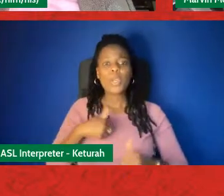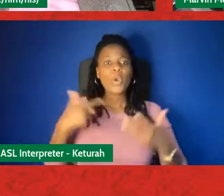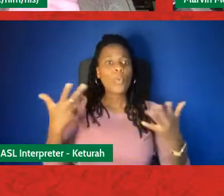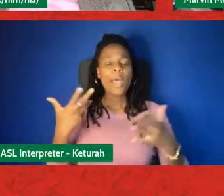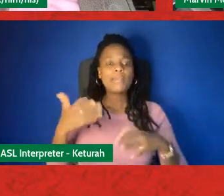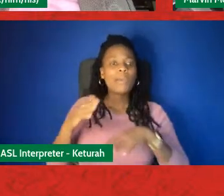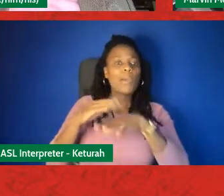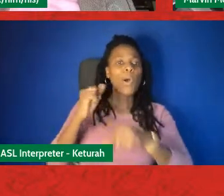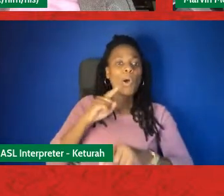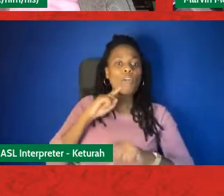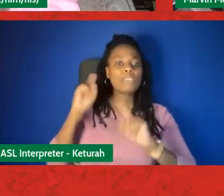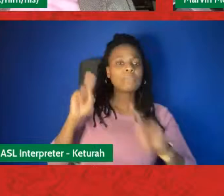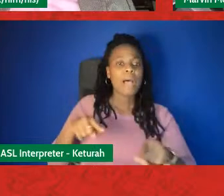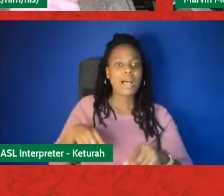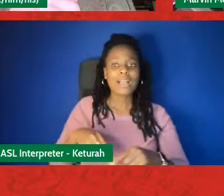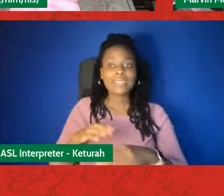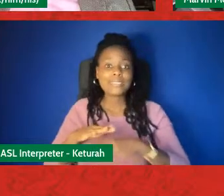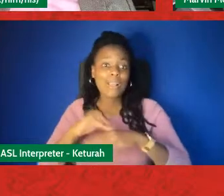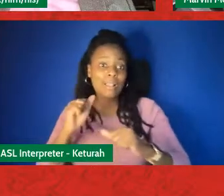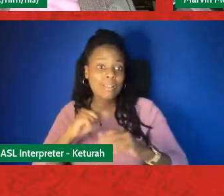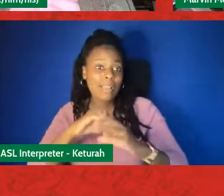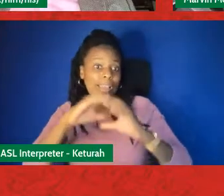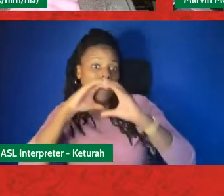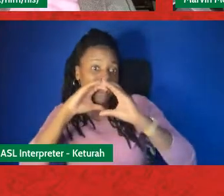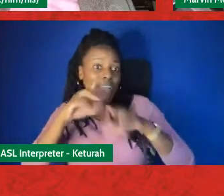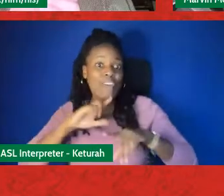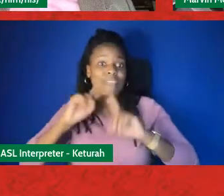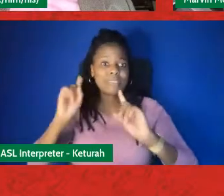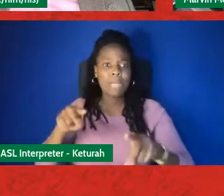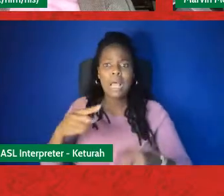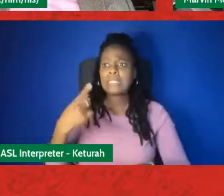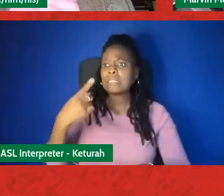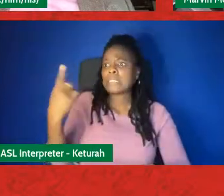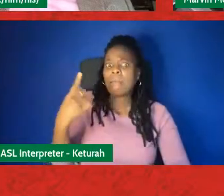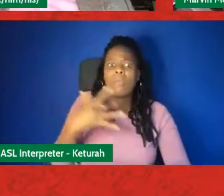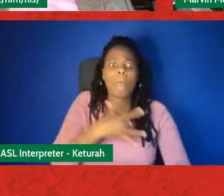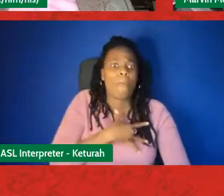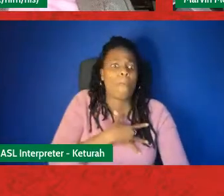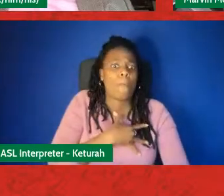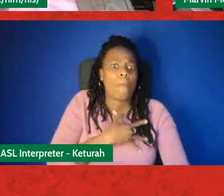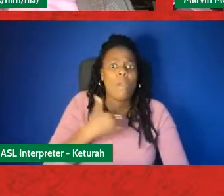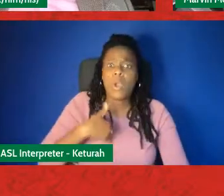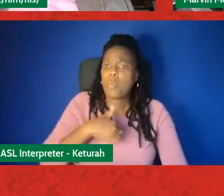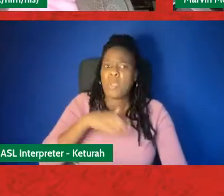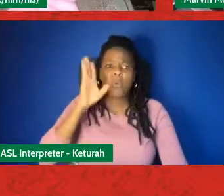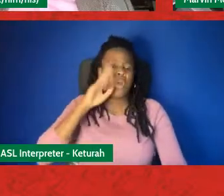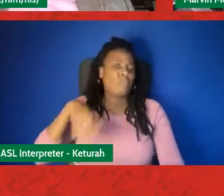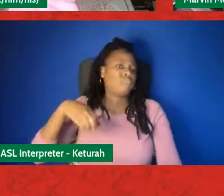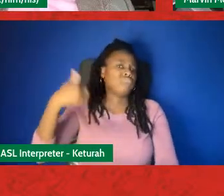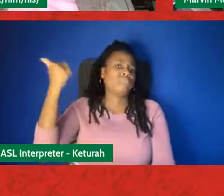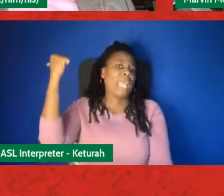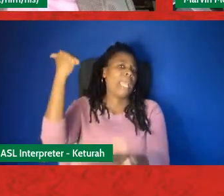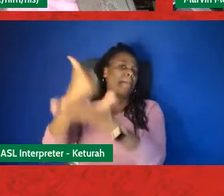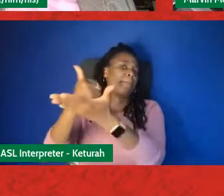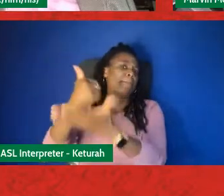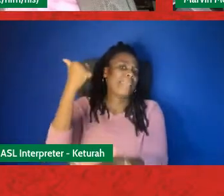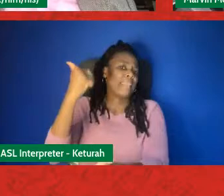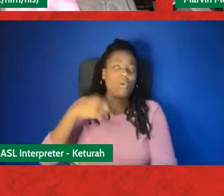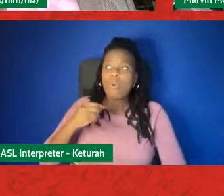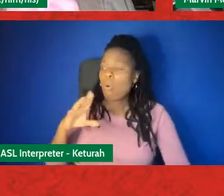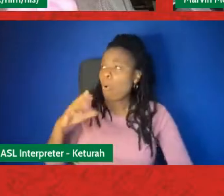response, and so when we see something that touches our soul or does something to our spirit, we're gonna say amen, or we're gonna say